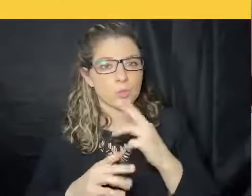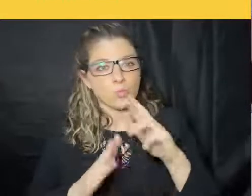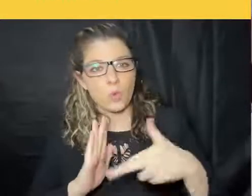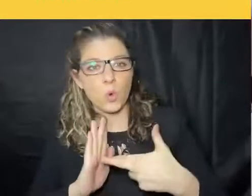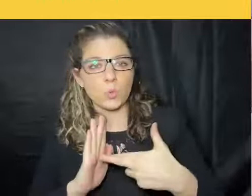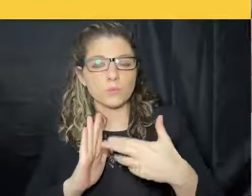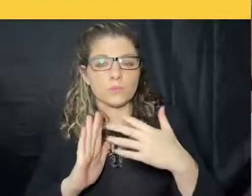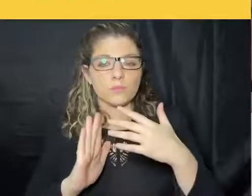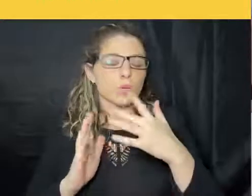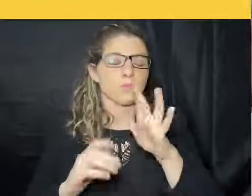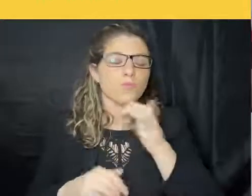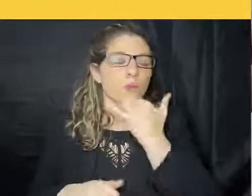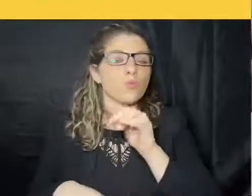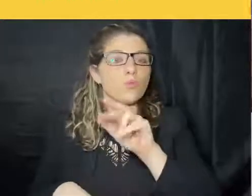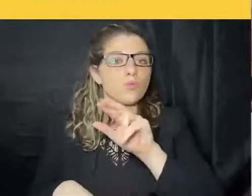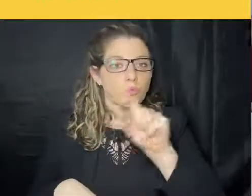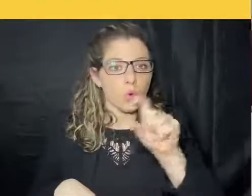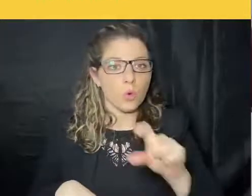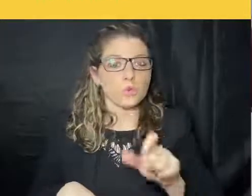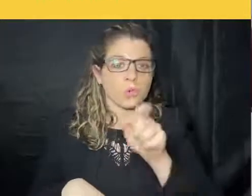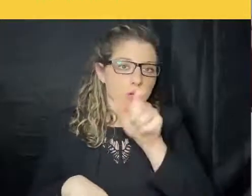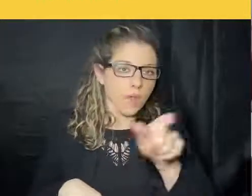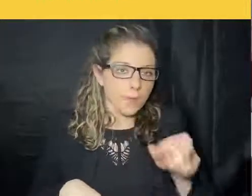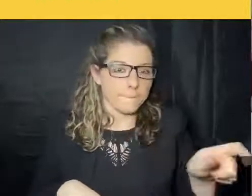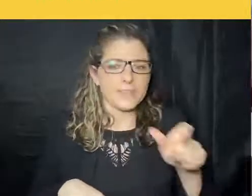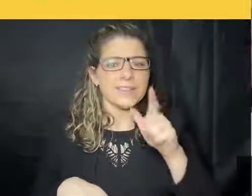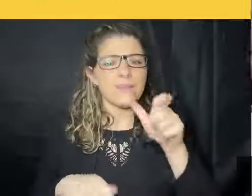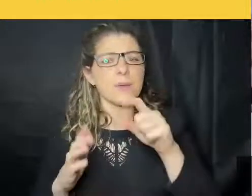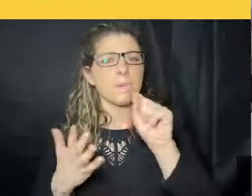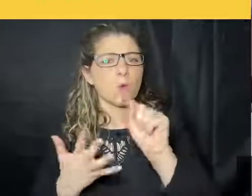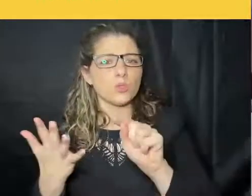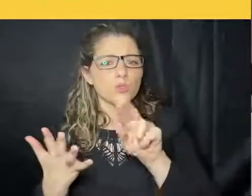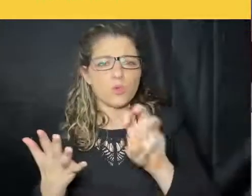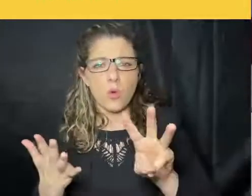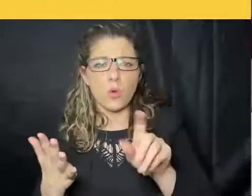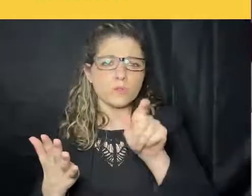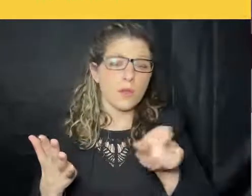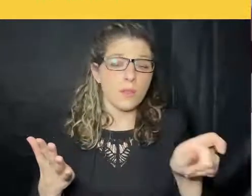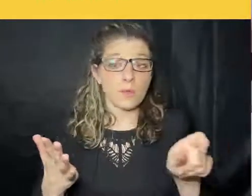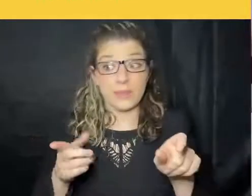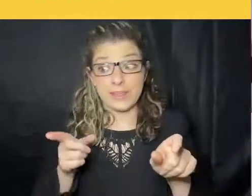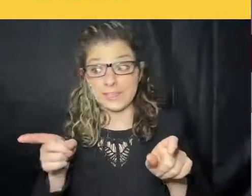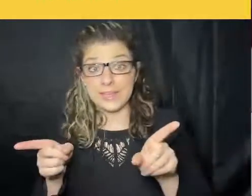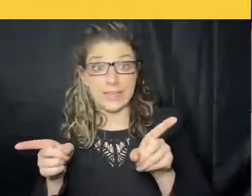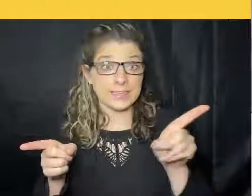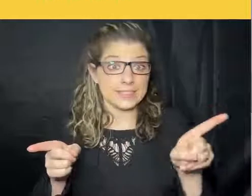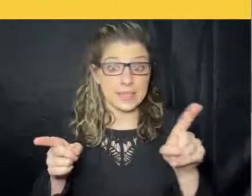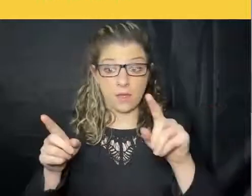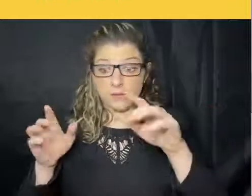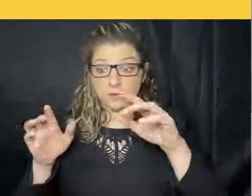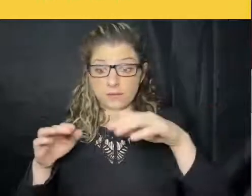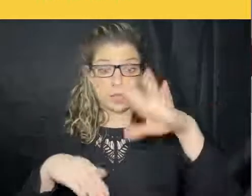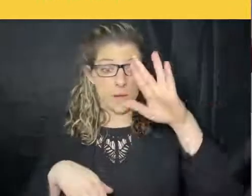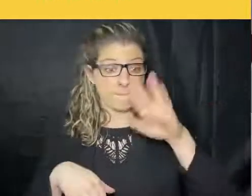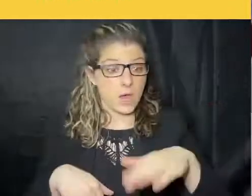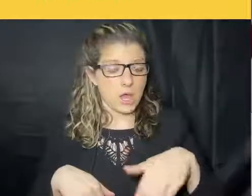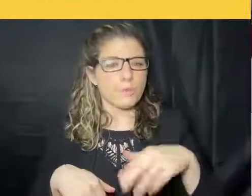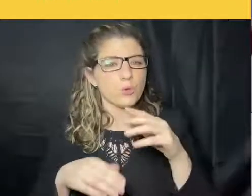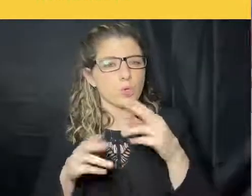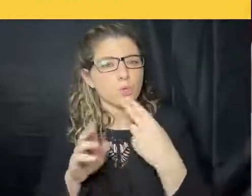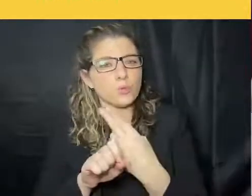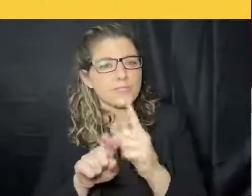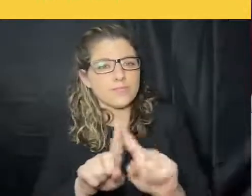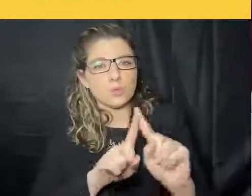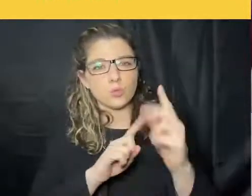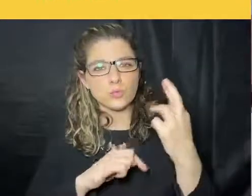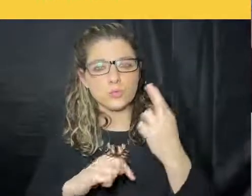navigating the rows or the columns. And it doesn't have to be pointing to rows and columns. It could be, is it on this side or this side? Is it on the top? Is